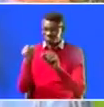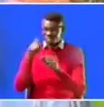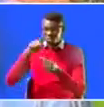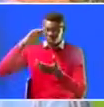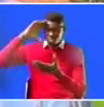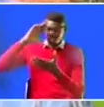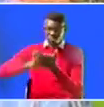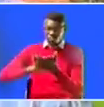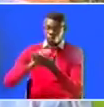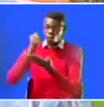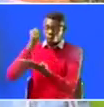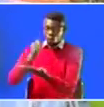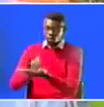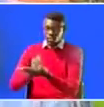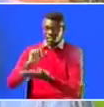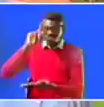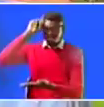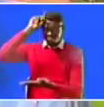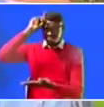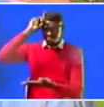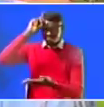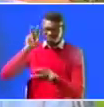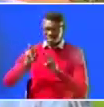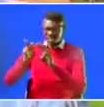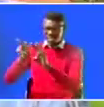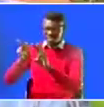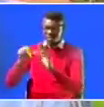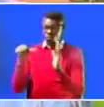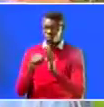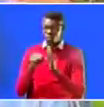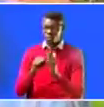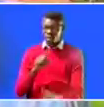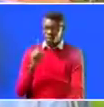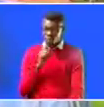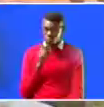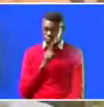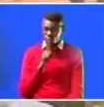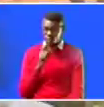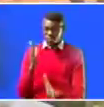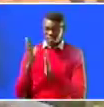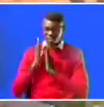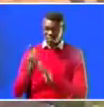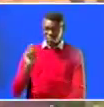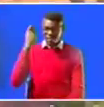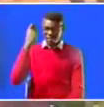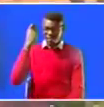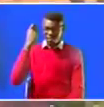the office of the Attorney General views you as a threat to security and stability in Kenya? I